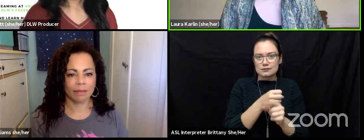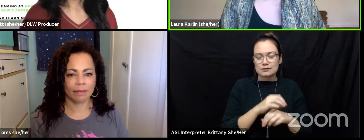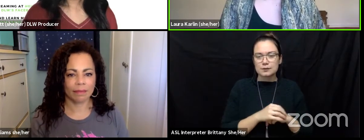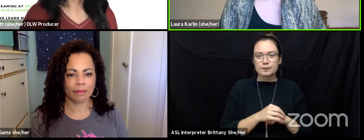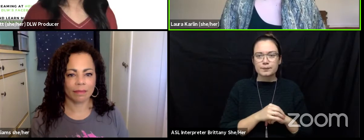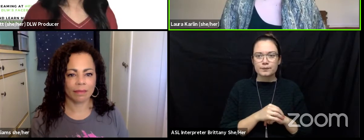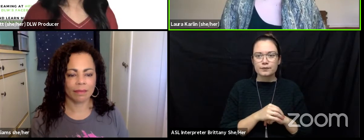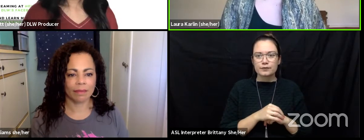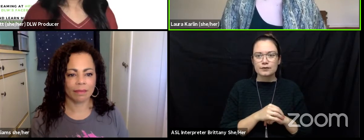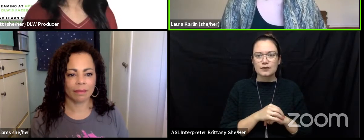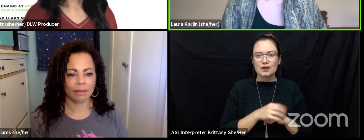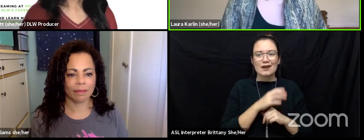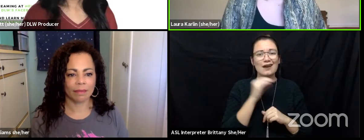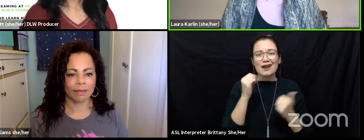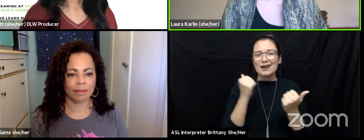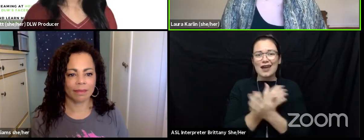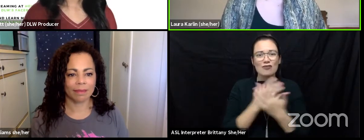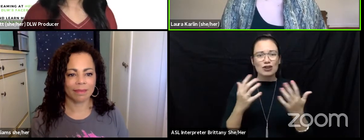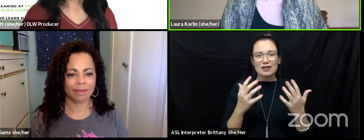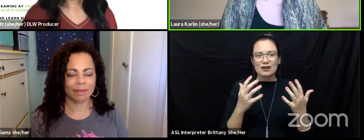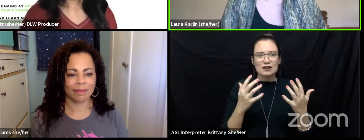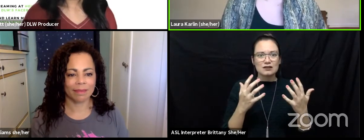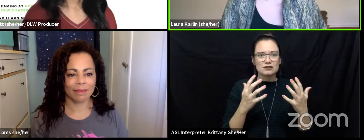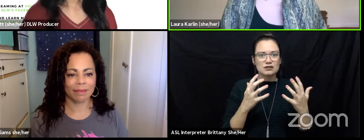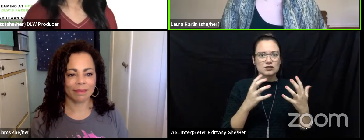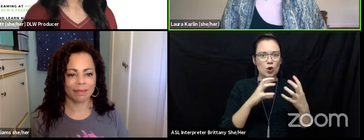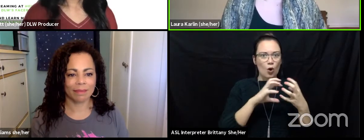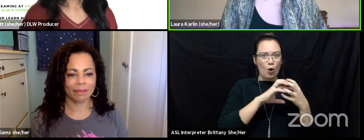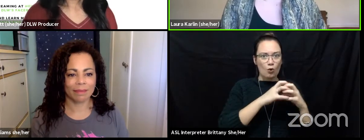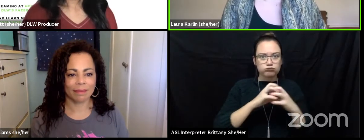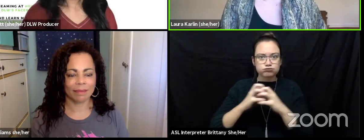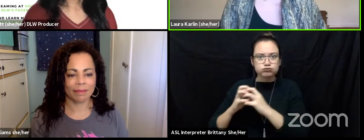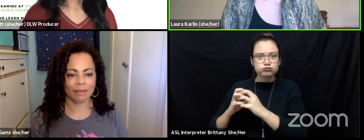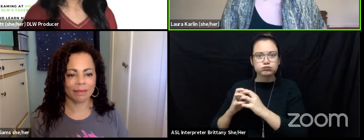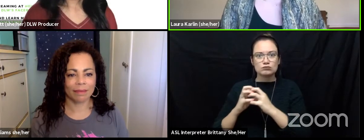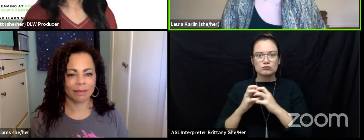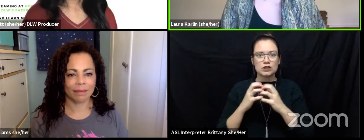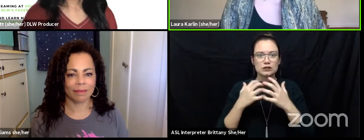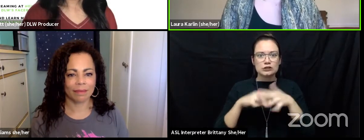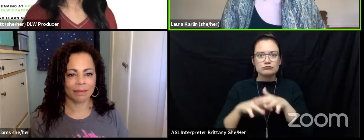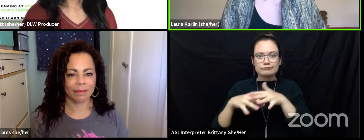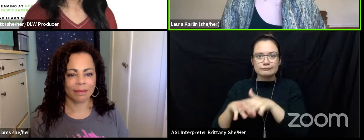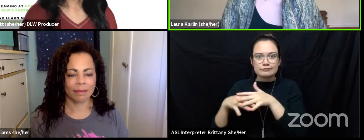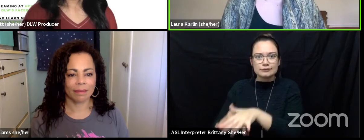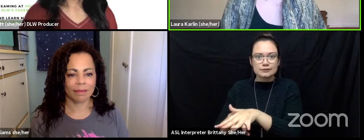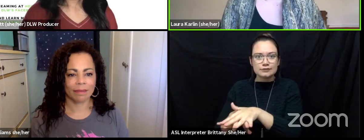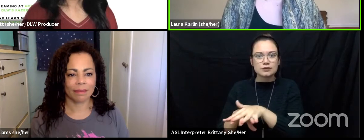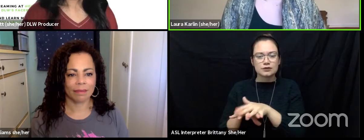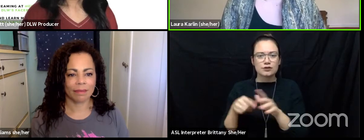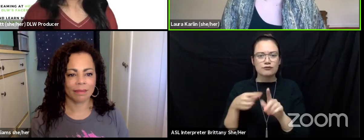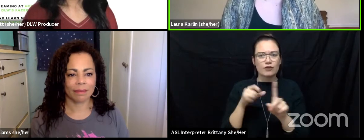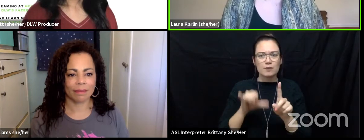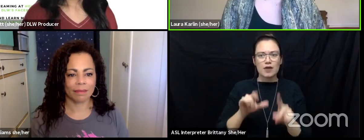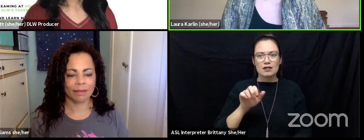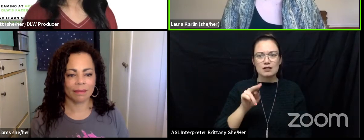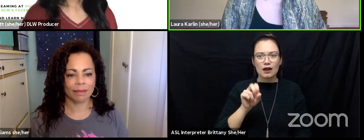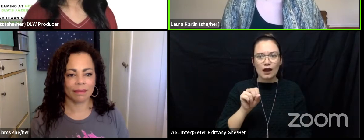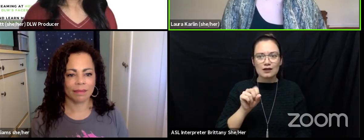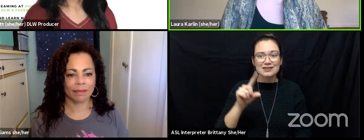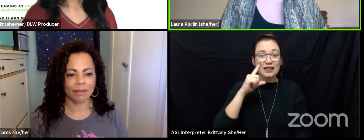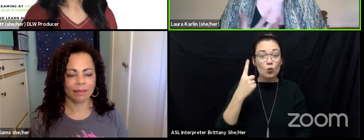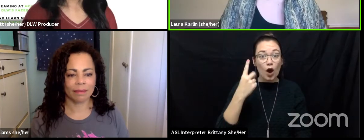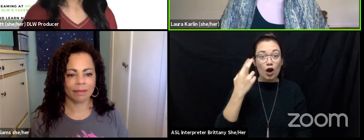it's just everything is so intersectional that we're constantly coming from an intersectional lens. And I think one of the reasons that we